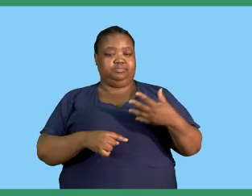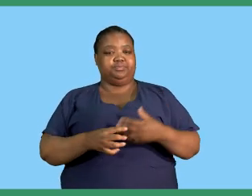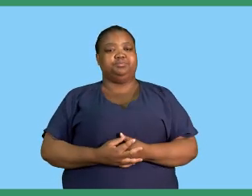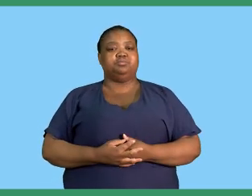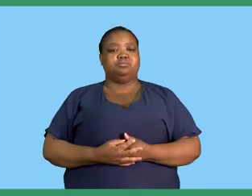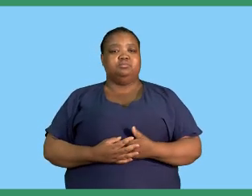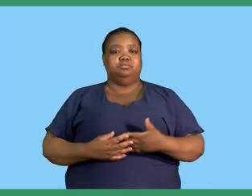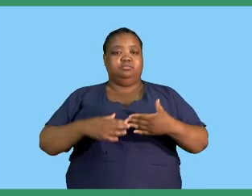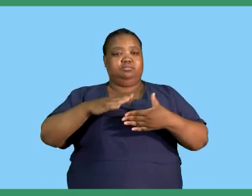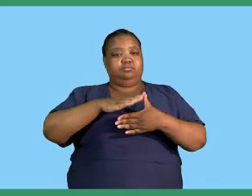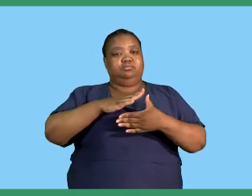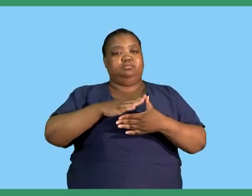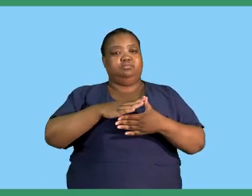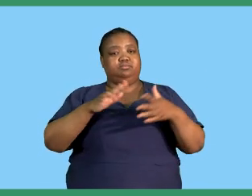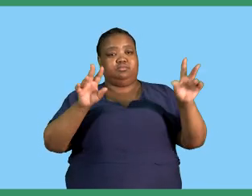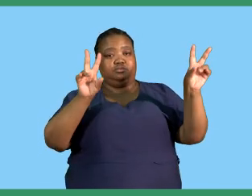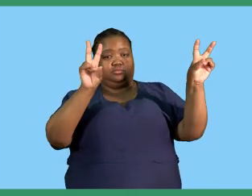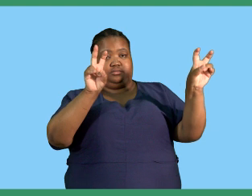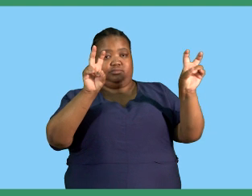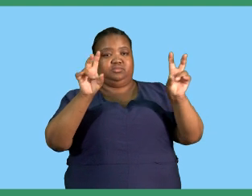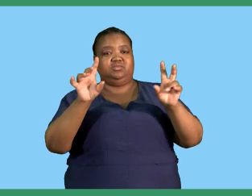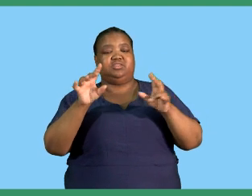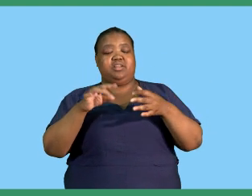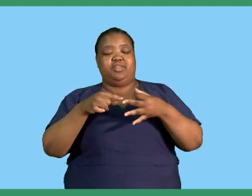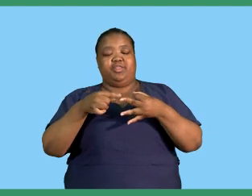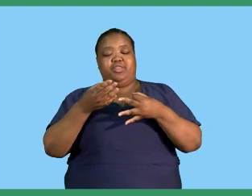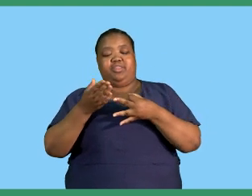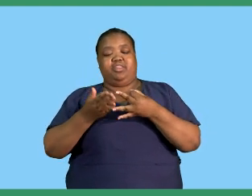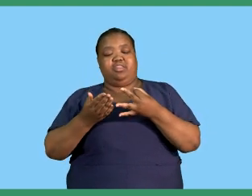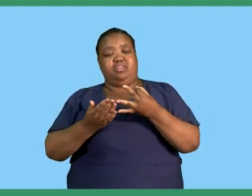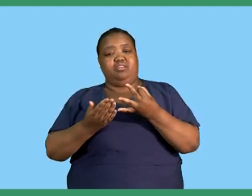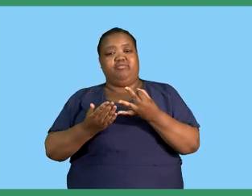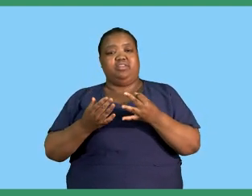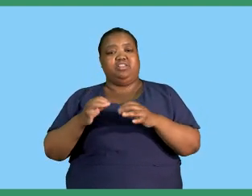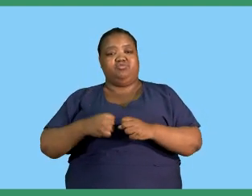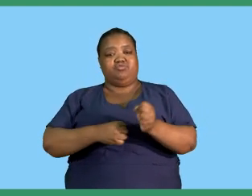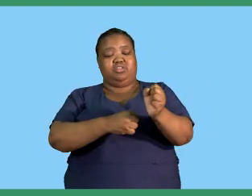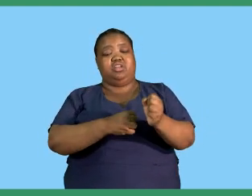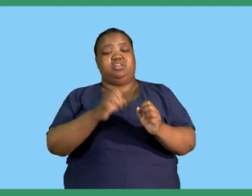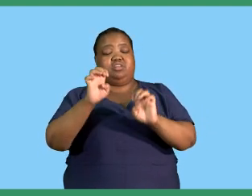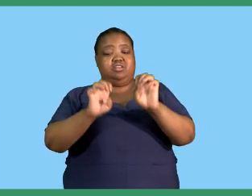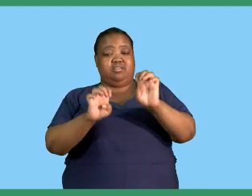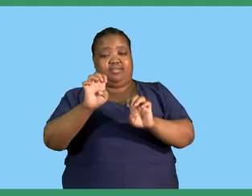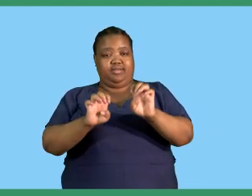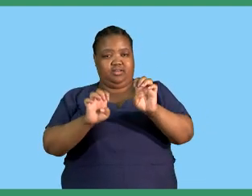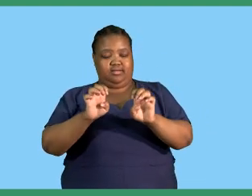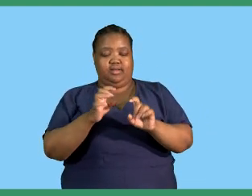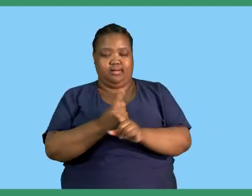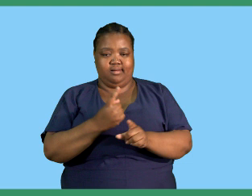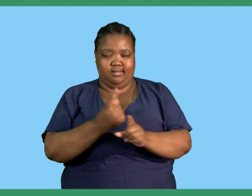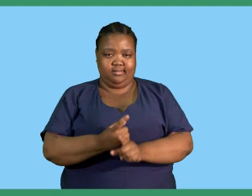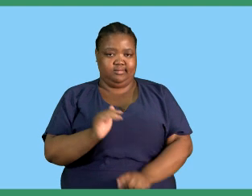It says here, quote 3 steps in strategy evaluation applied by LPD. I'll